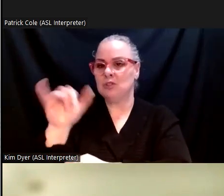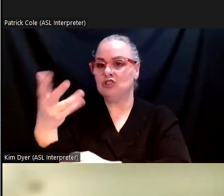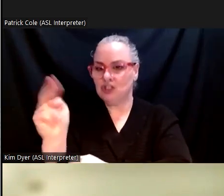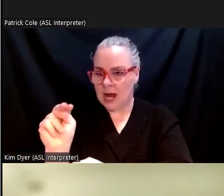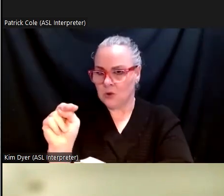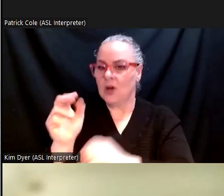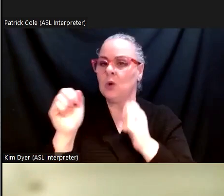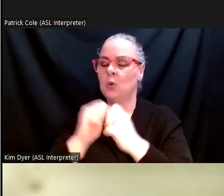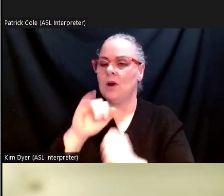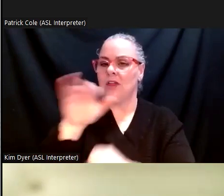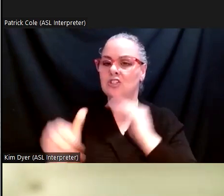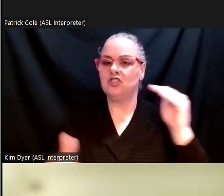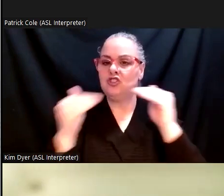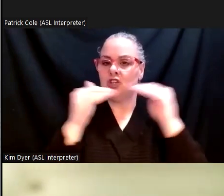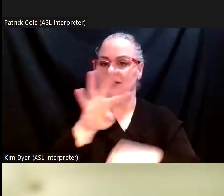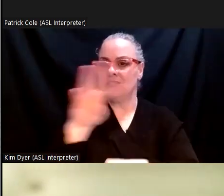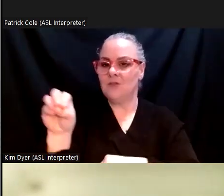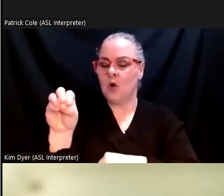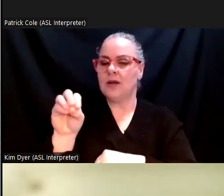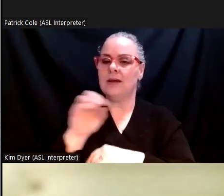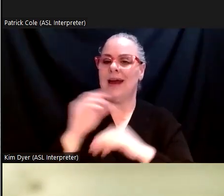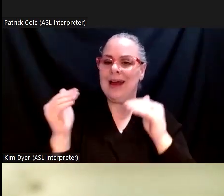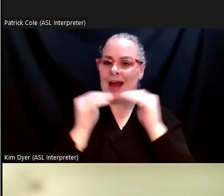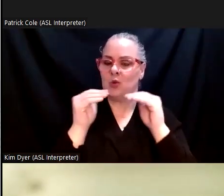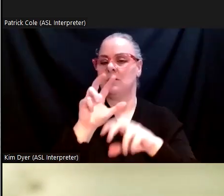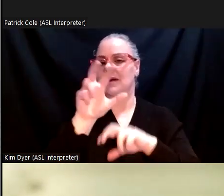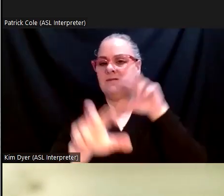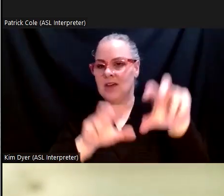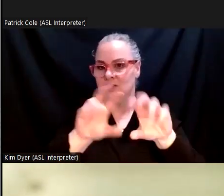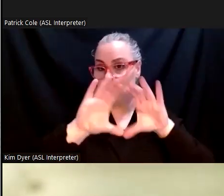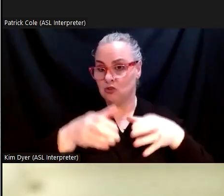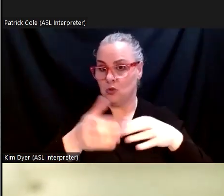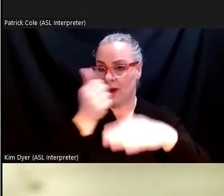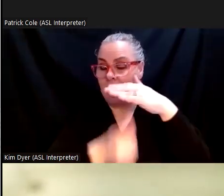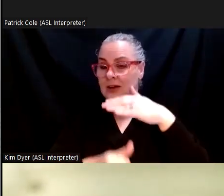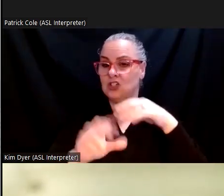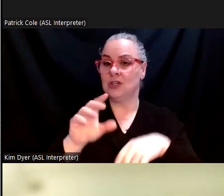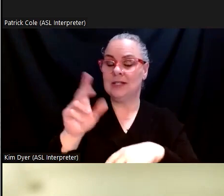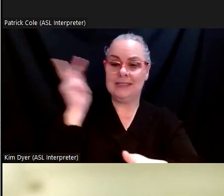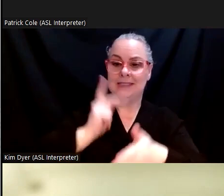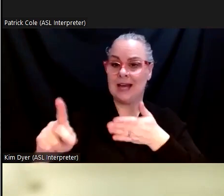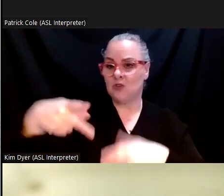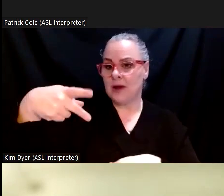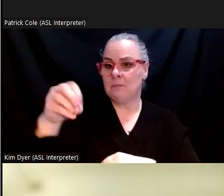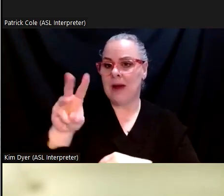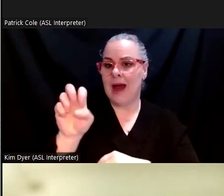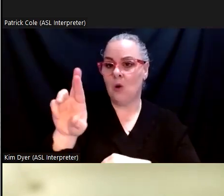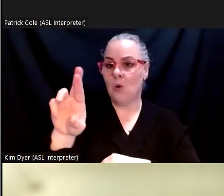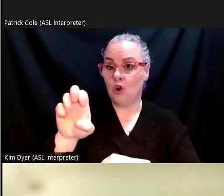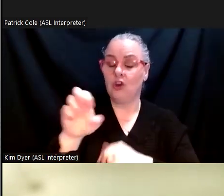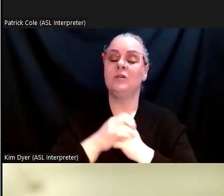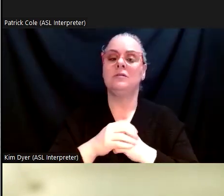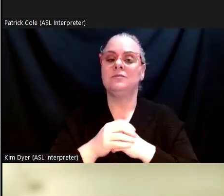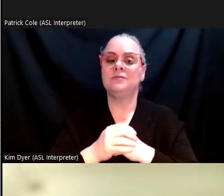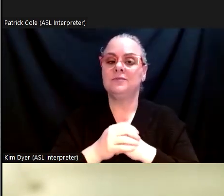the Justice 40 and Equitable Investment Group that Undersecretary Power has convened, which brings together